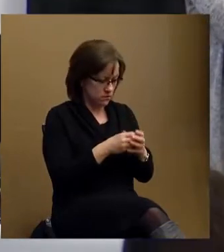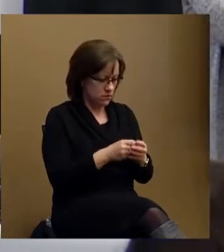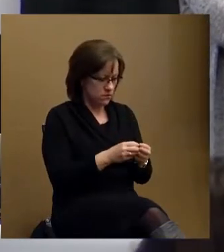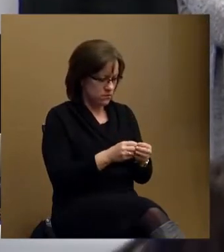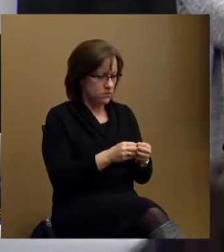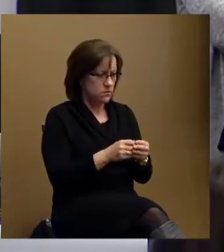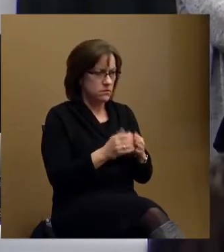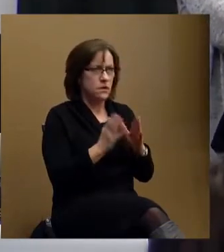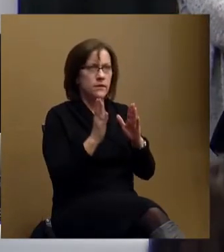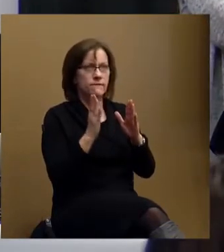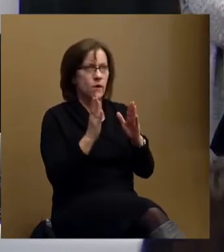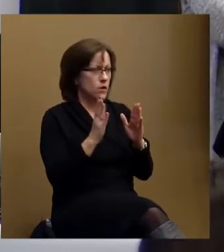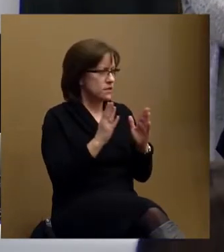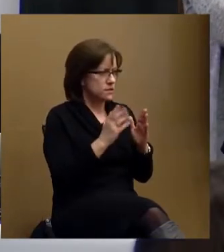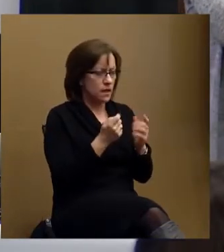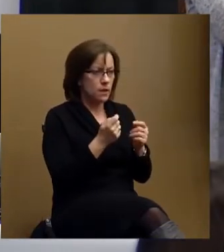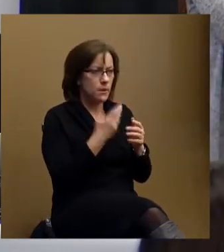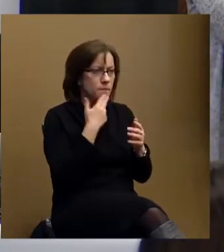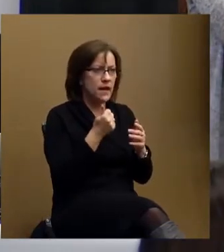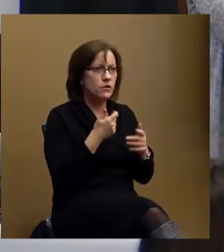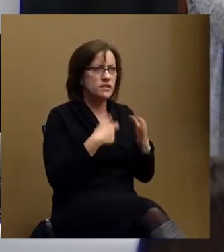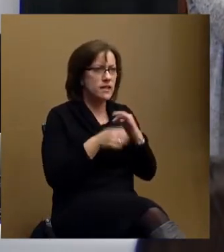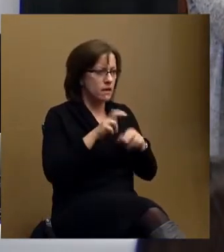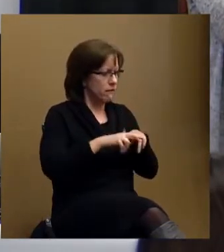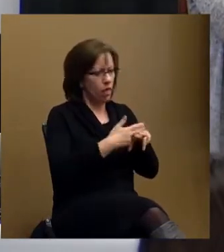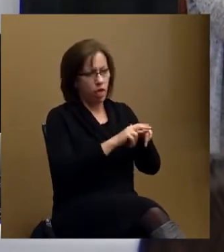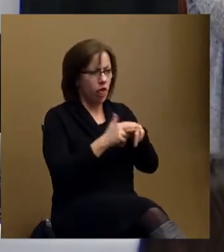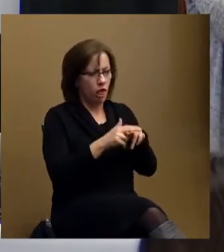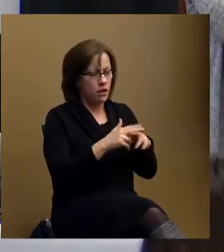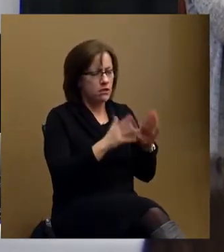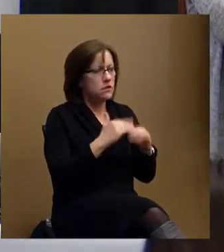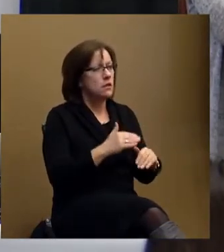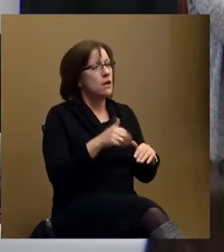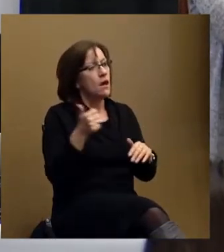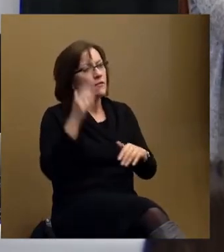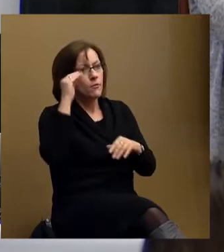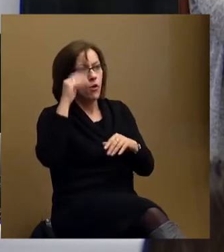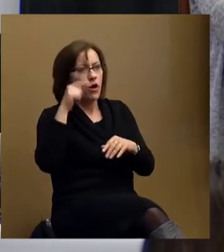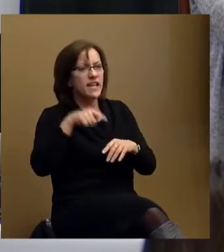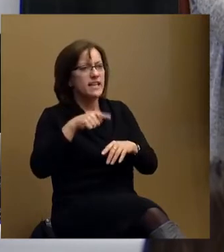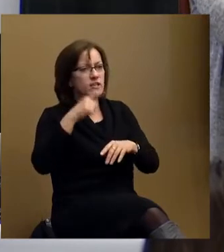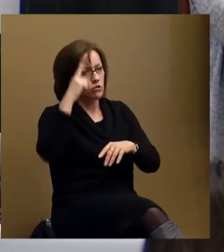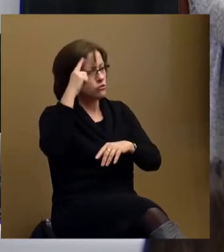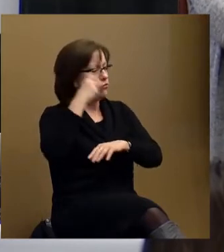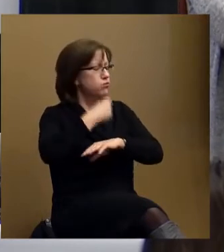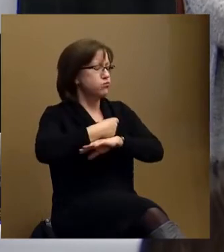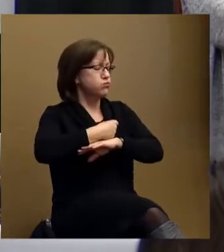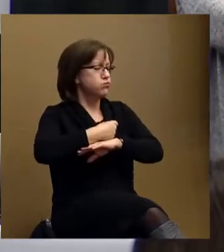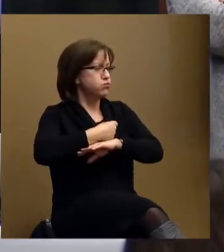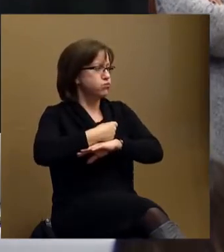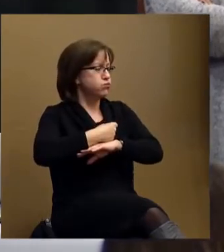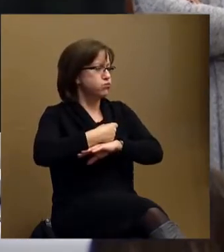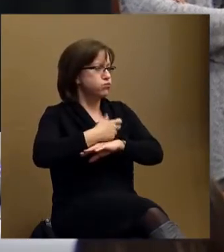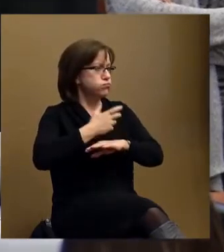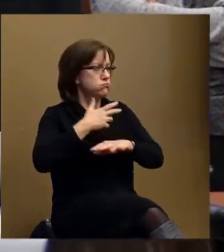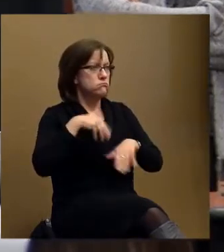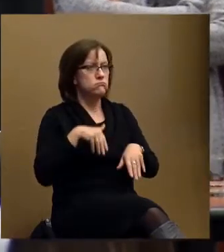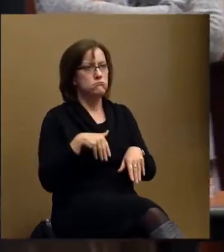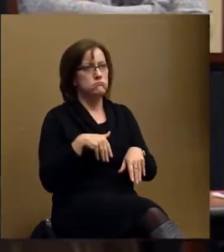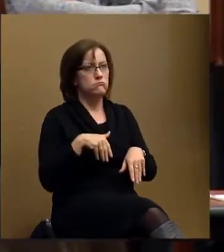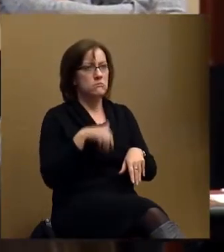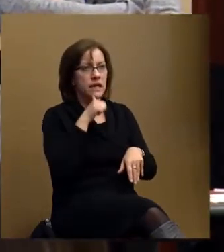And then we see a student together who he shuts down pretty easily and he becomes really kind of non-responsive,